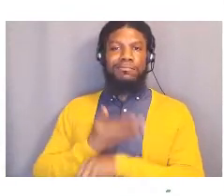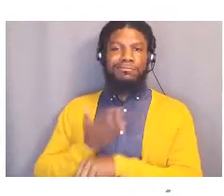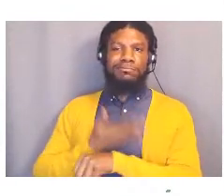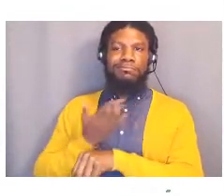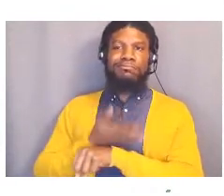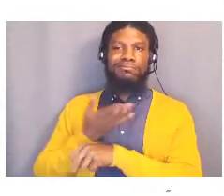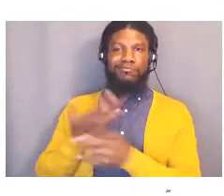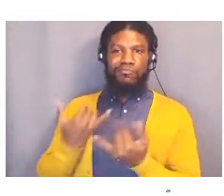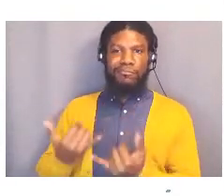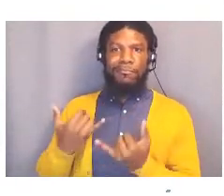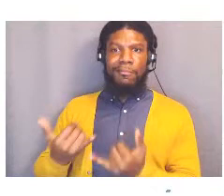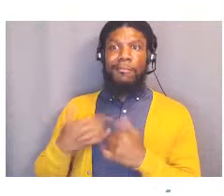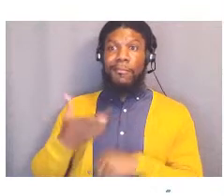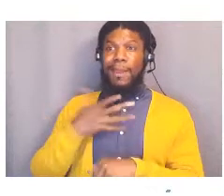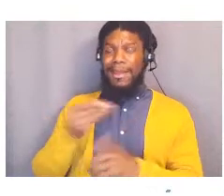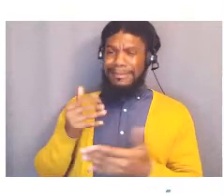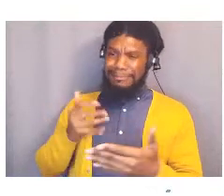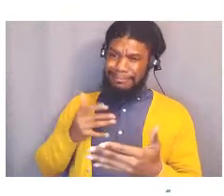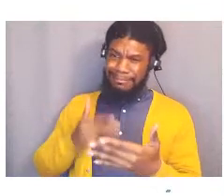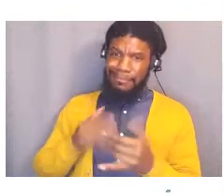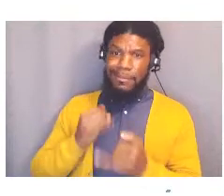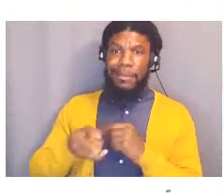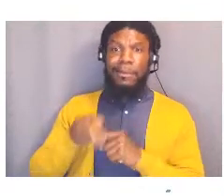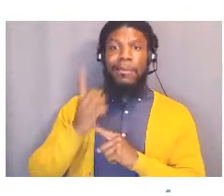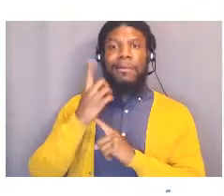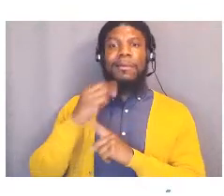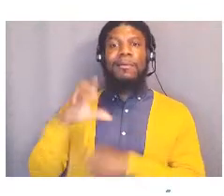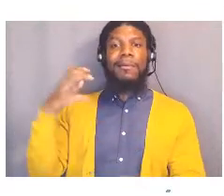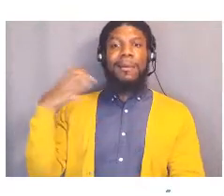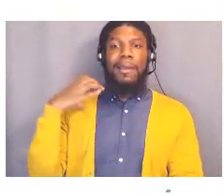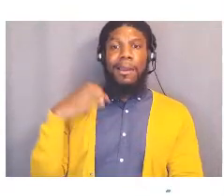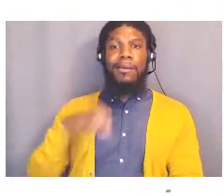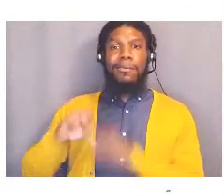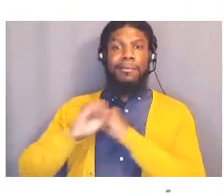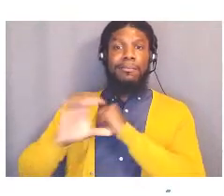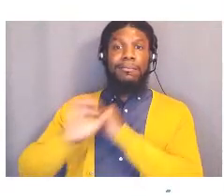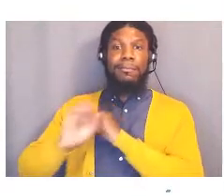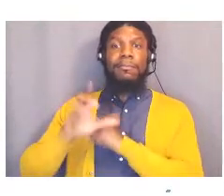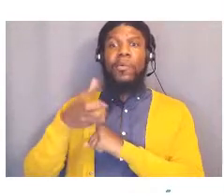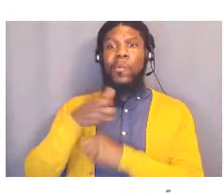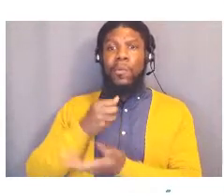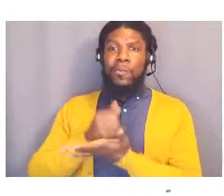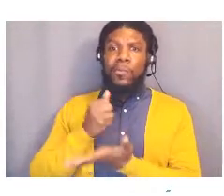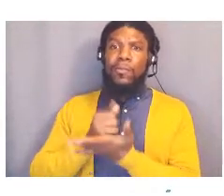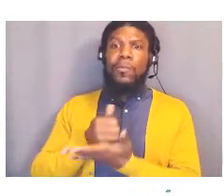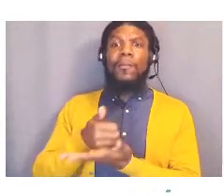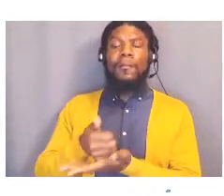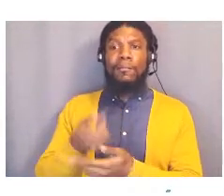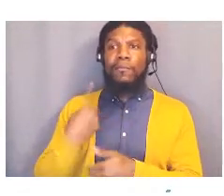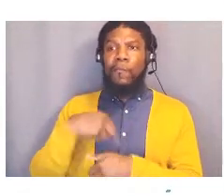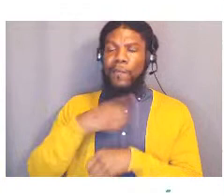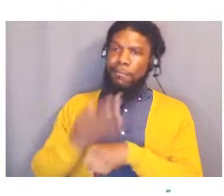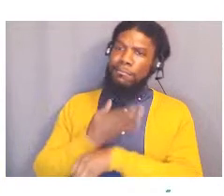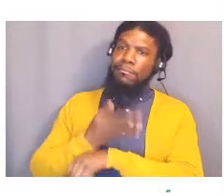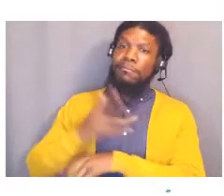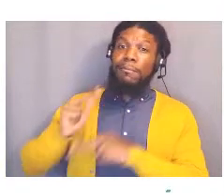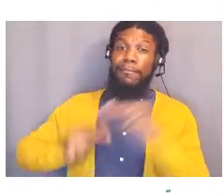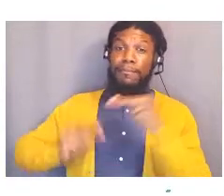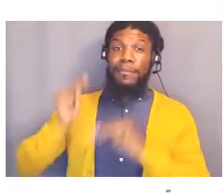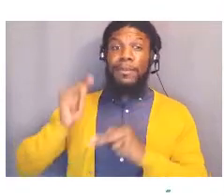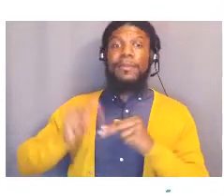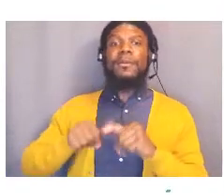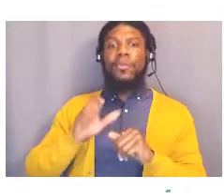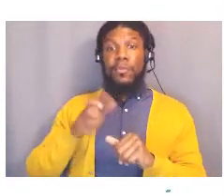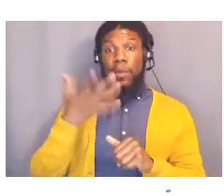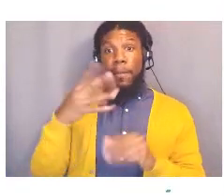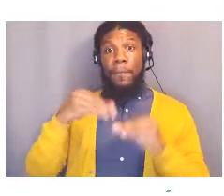in the final moments of our capital campaign. If you would like to support our efforts to bring the building back to life, you can find more information at